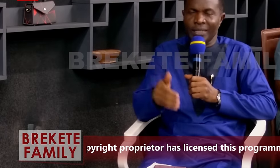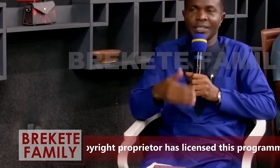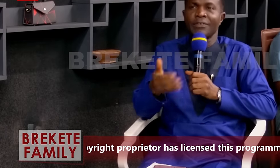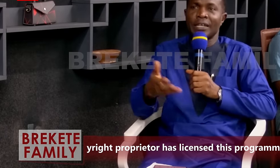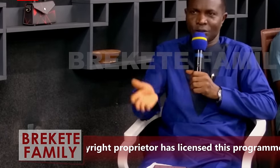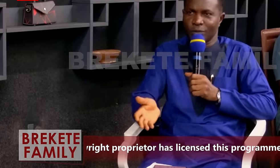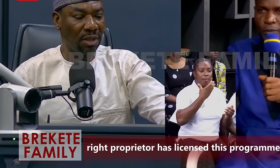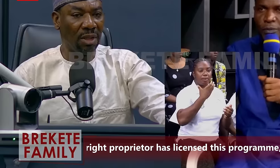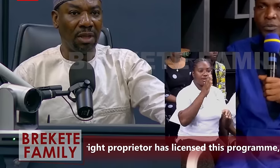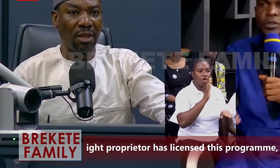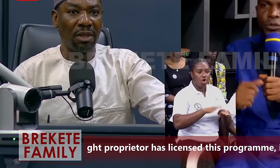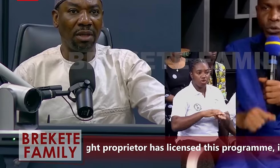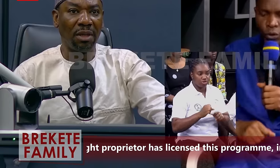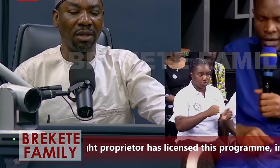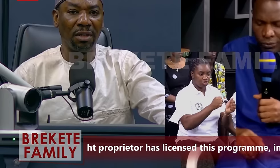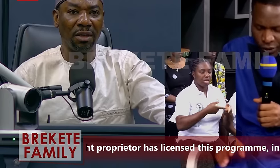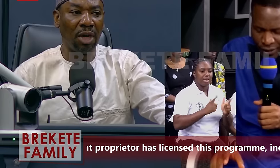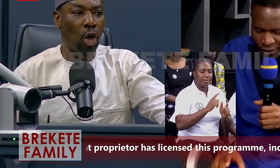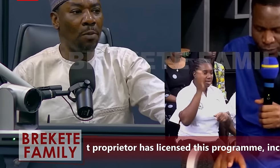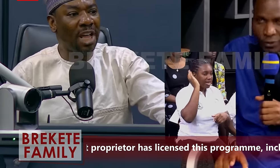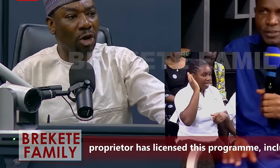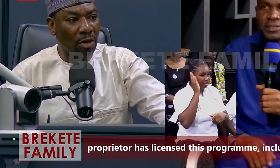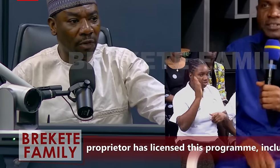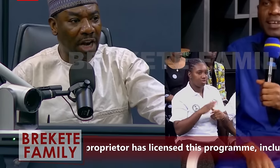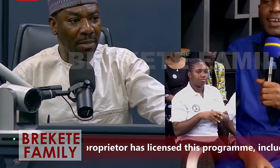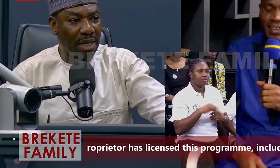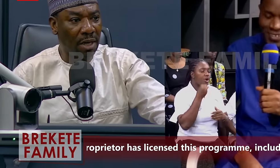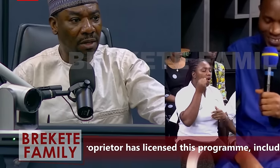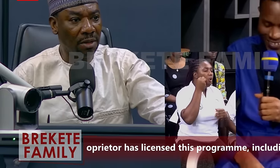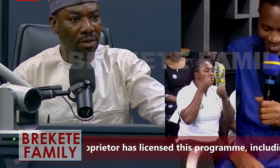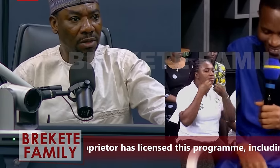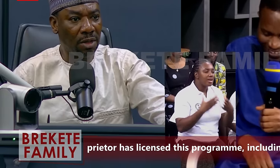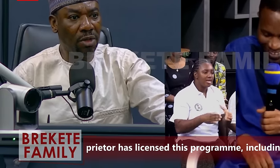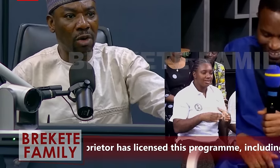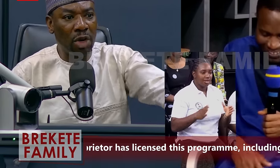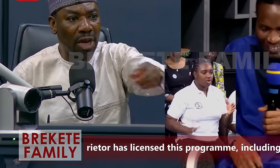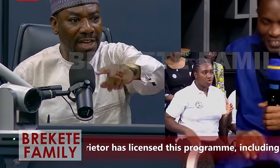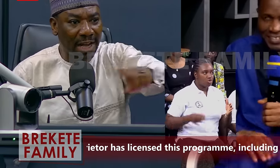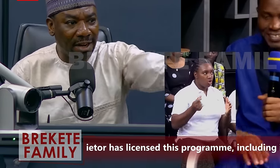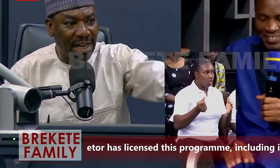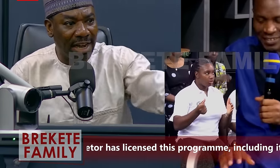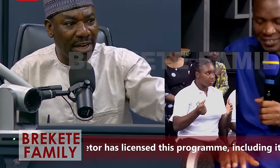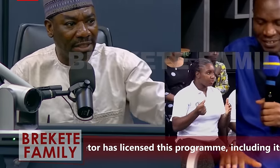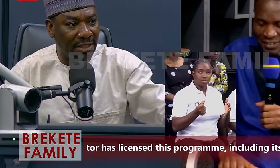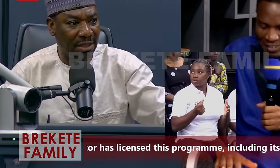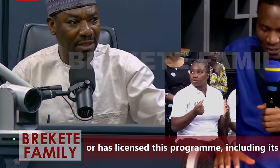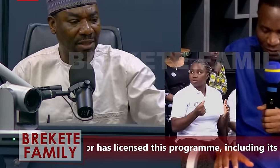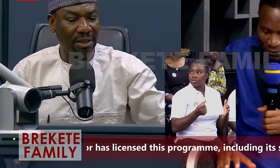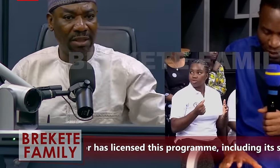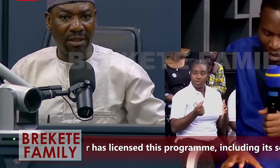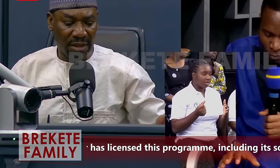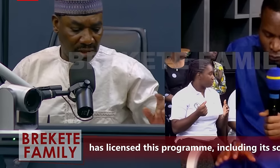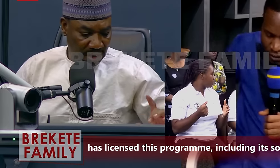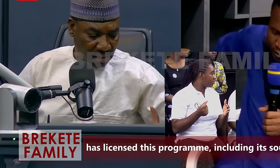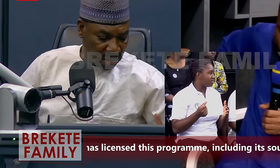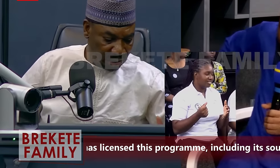me come and give a lecture. So I'm talking homeless this morning. Dog, for that matter. Dog will not get address and identity. Thank you,